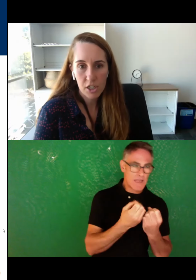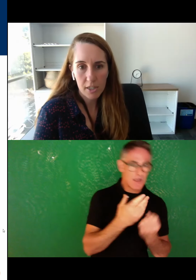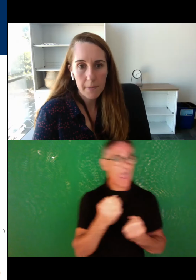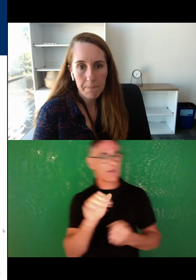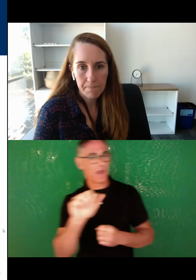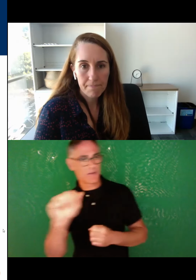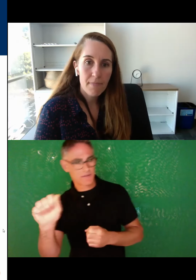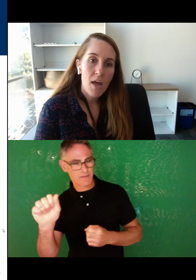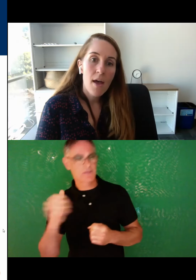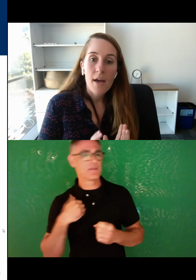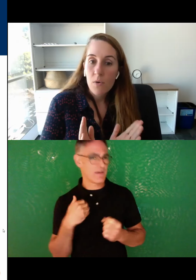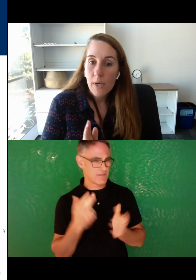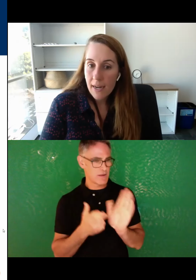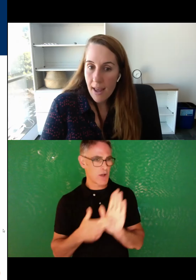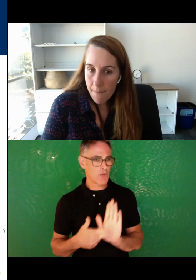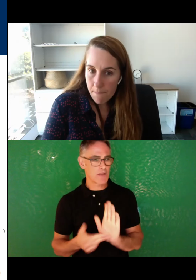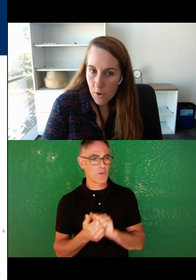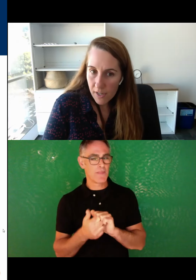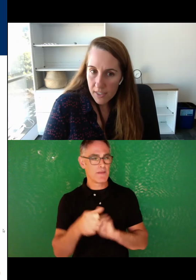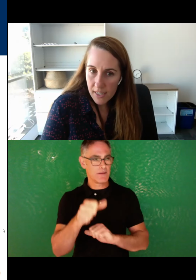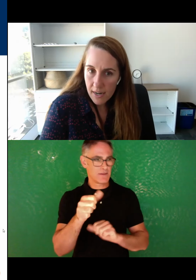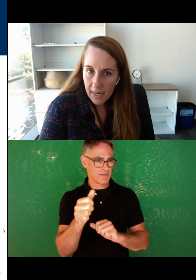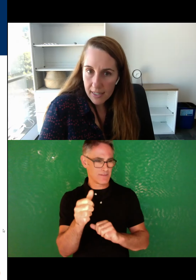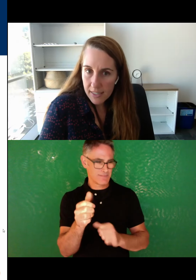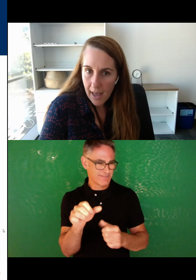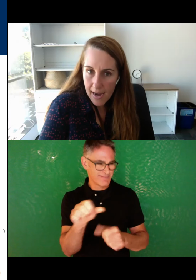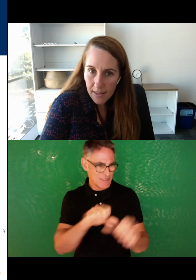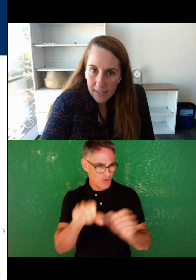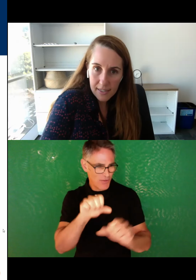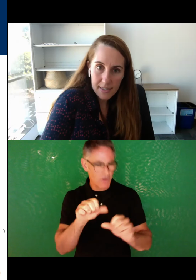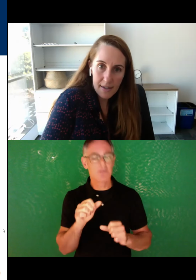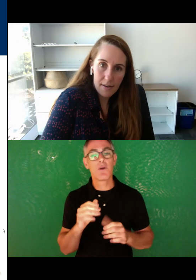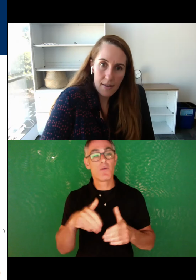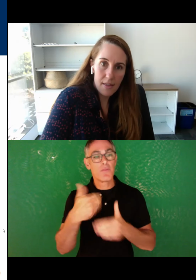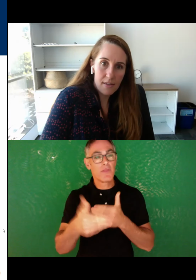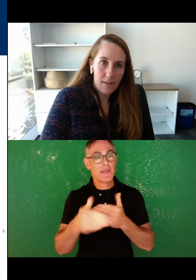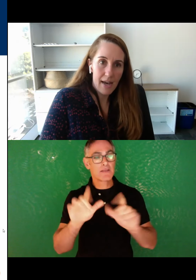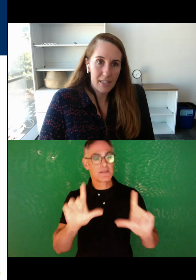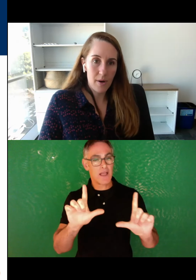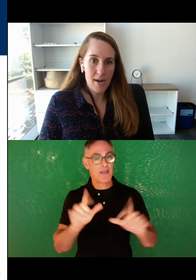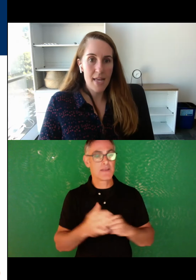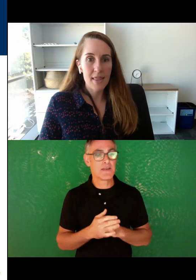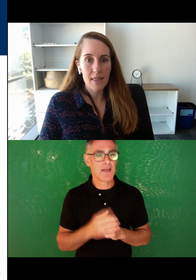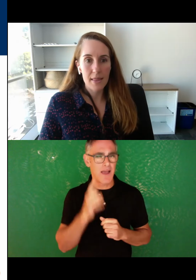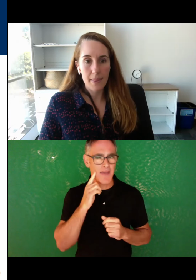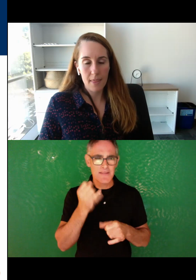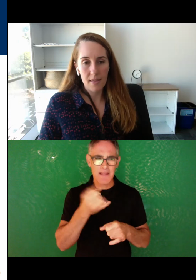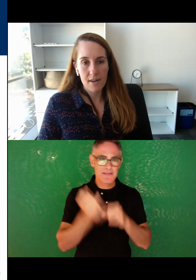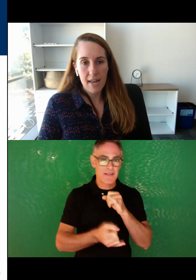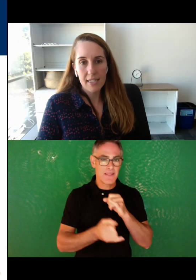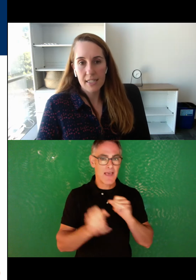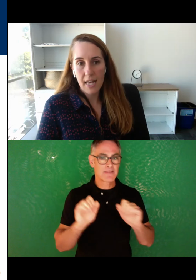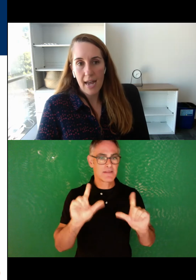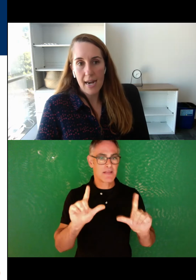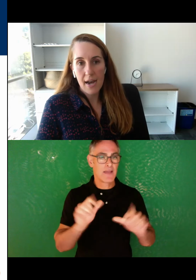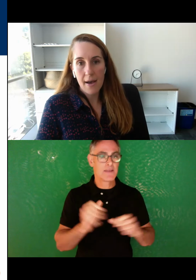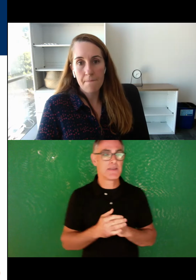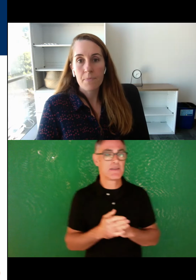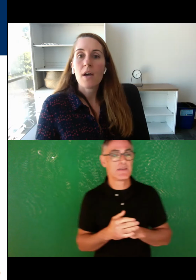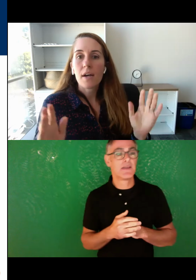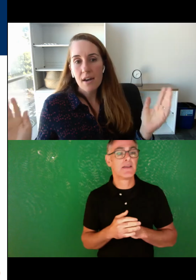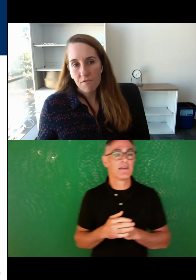contracts with each other. We can move into the next slide. This is, I think, the last one. And the next